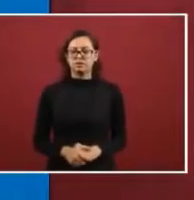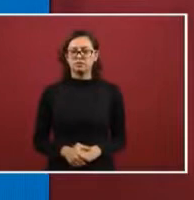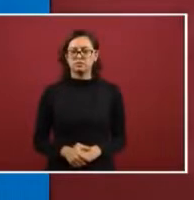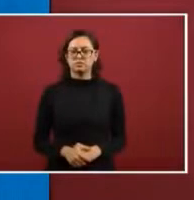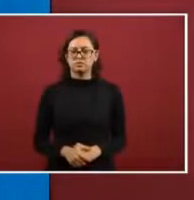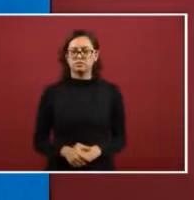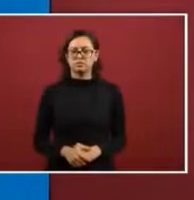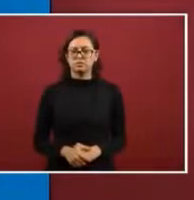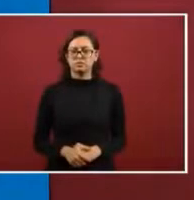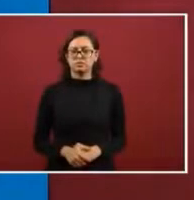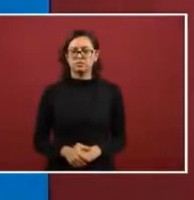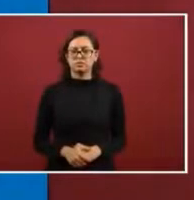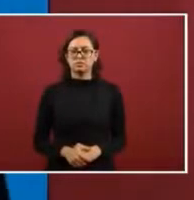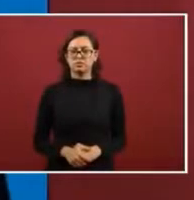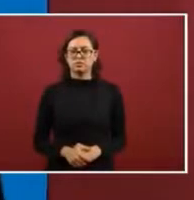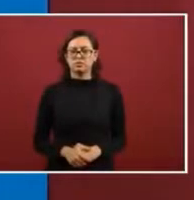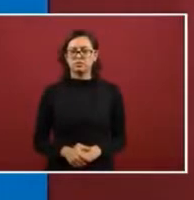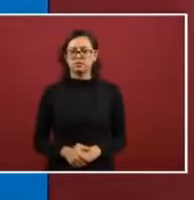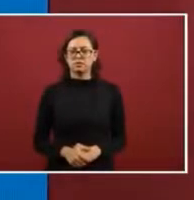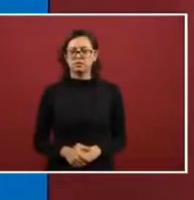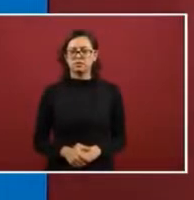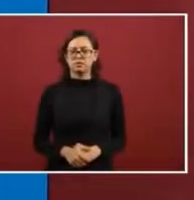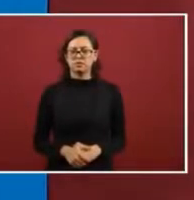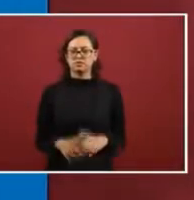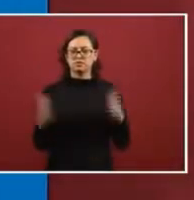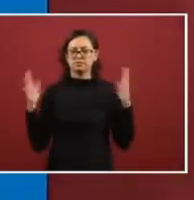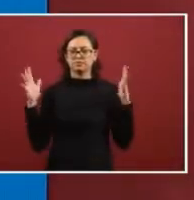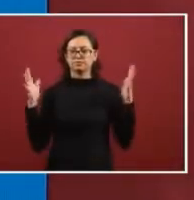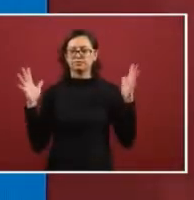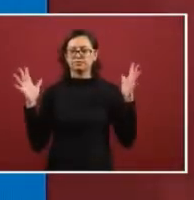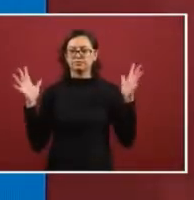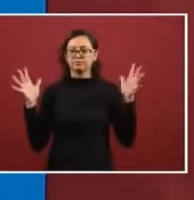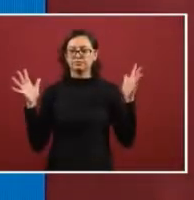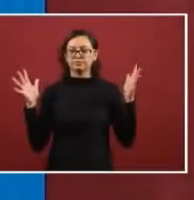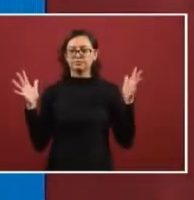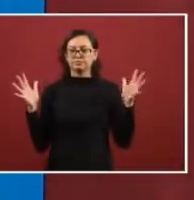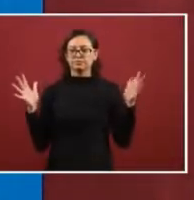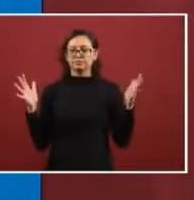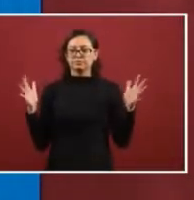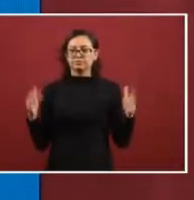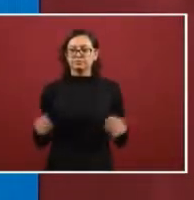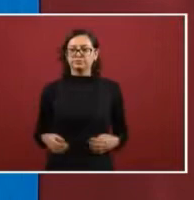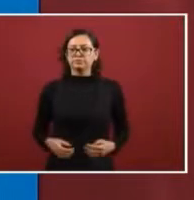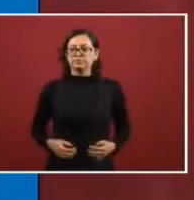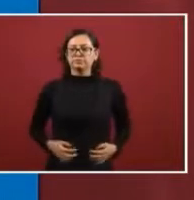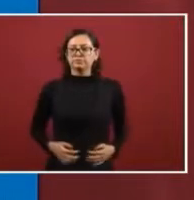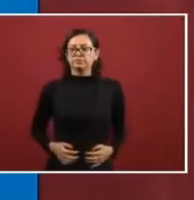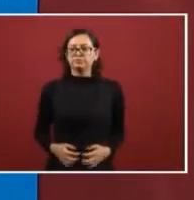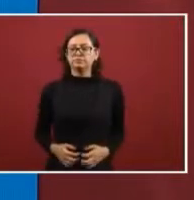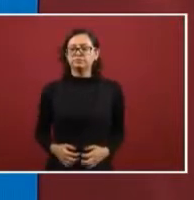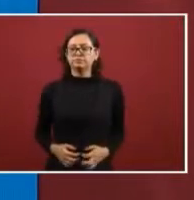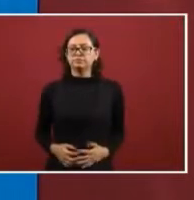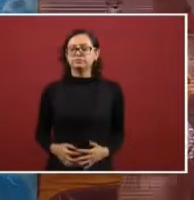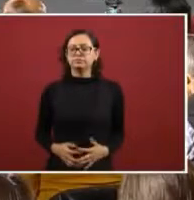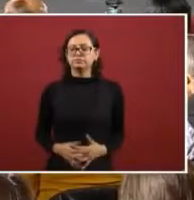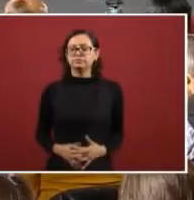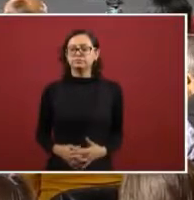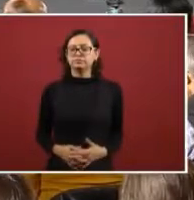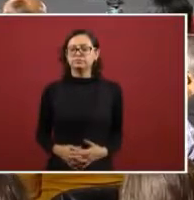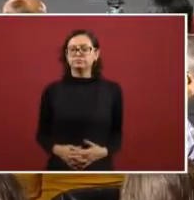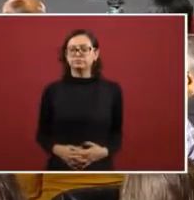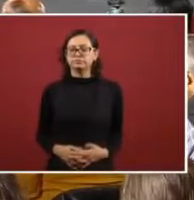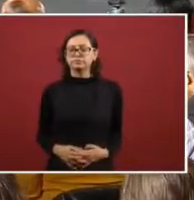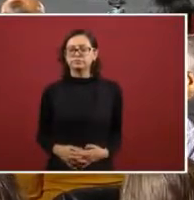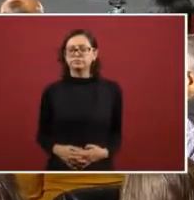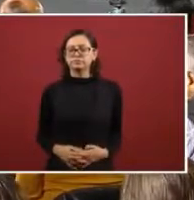brigades. Yes. So I guess on behalf of the Red Cross community brigades. So what they do is